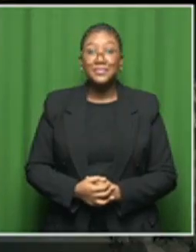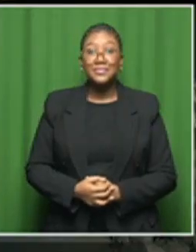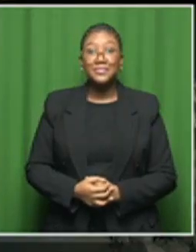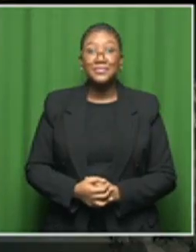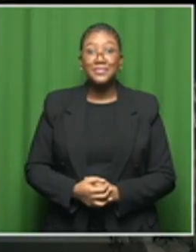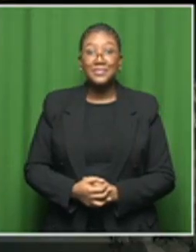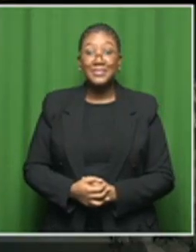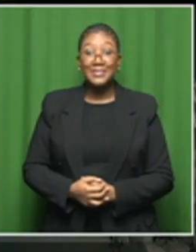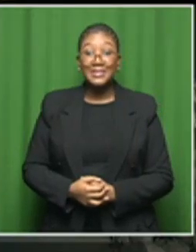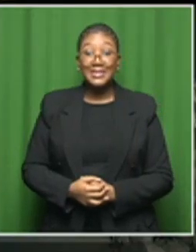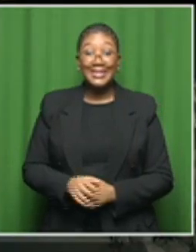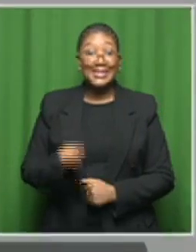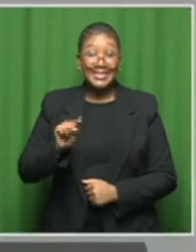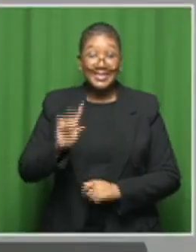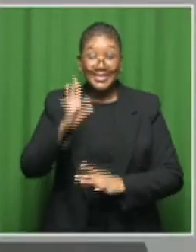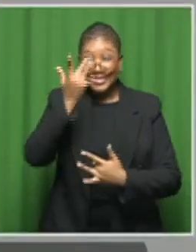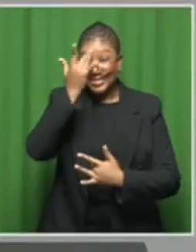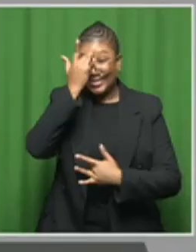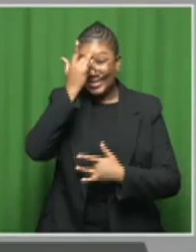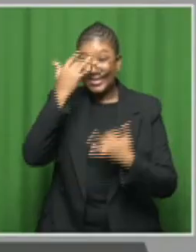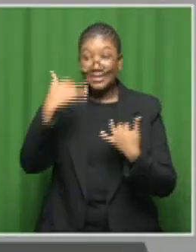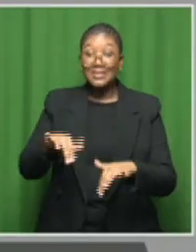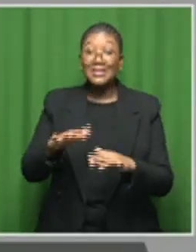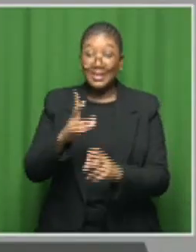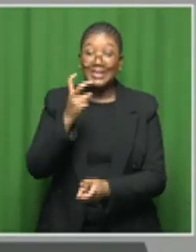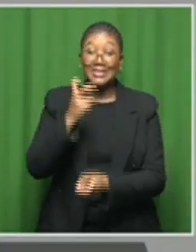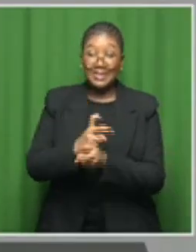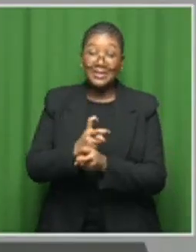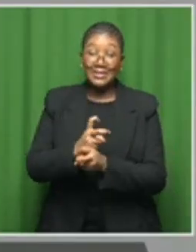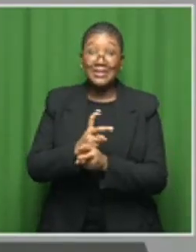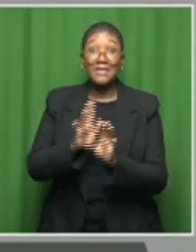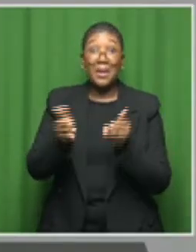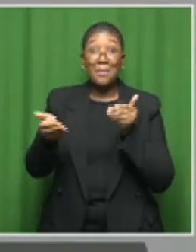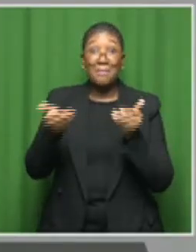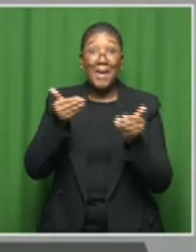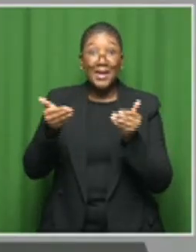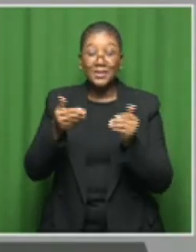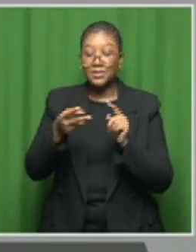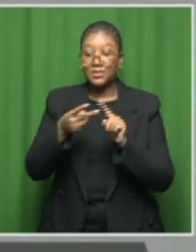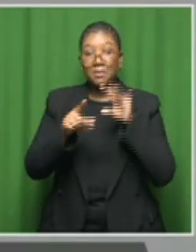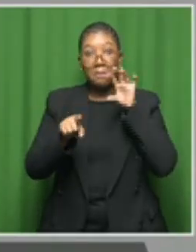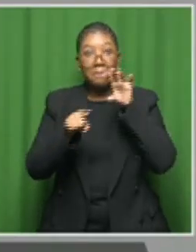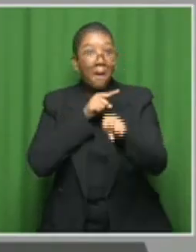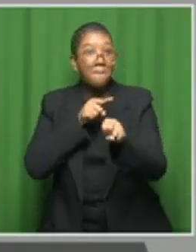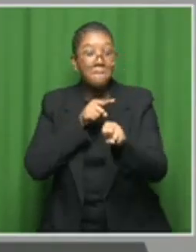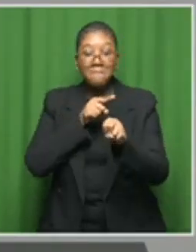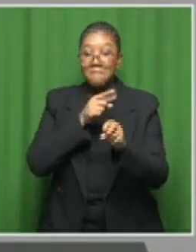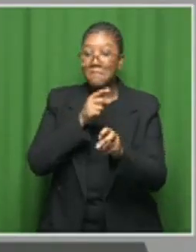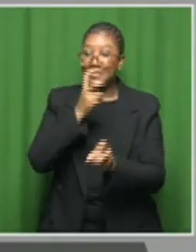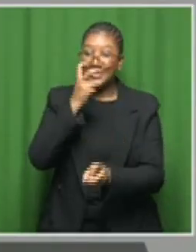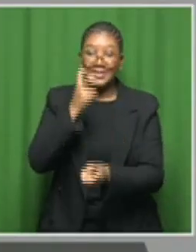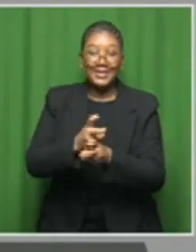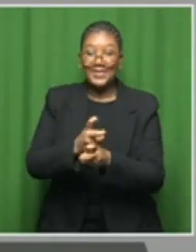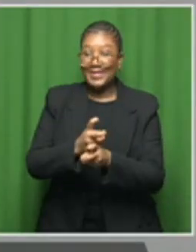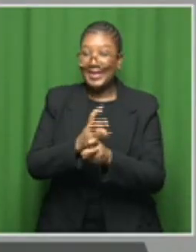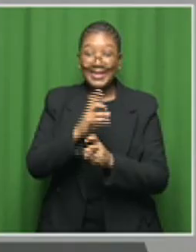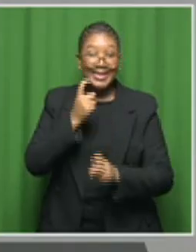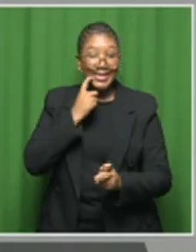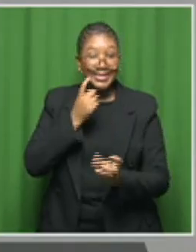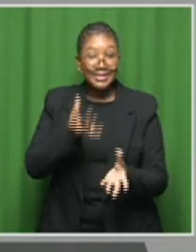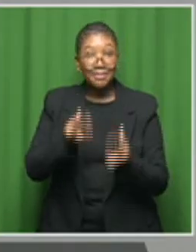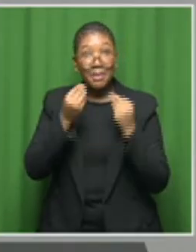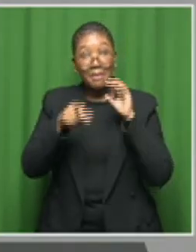Okay, lupus is very difficult to manage. It's difficult to diagnose and difficult to manage, and each person